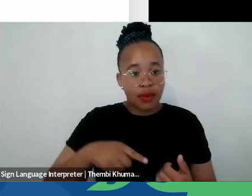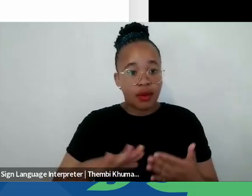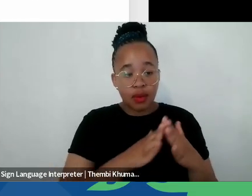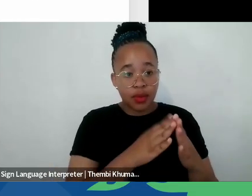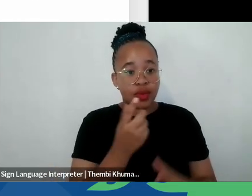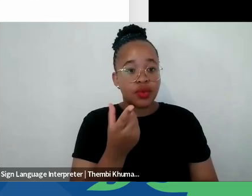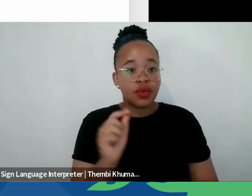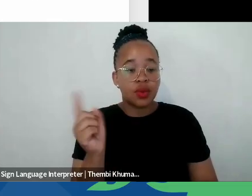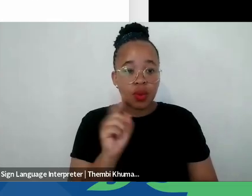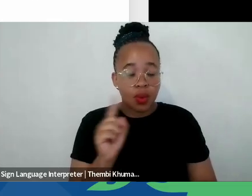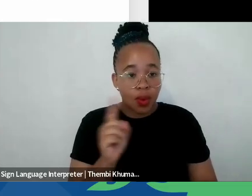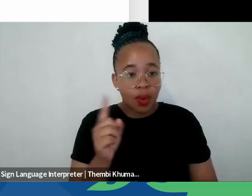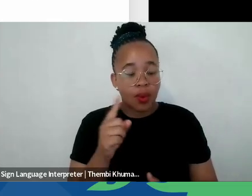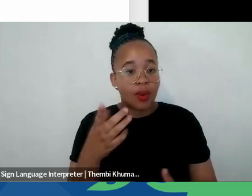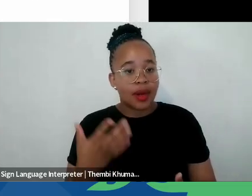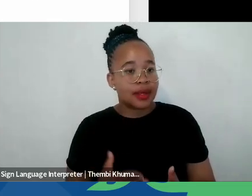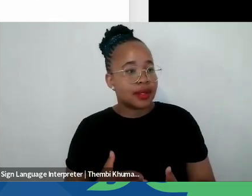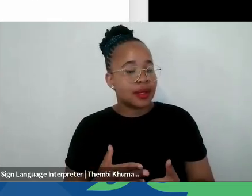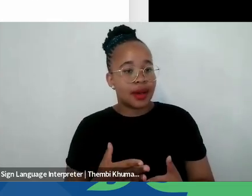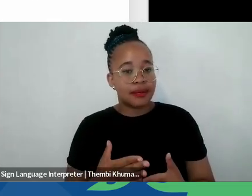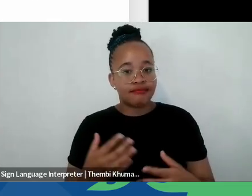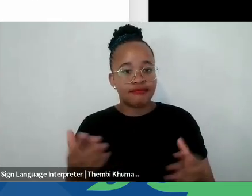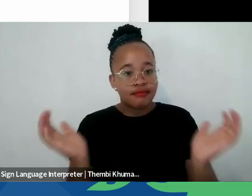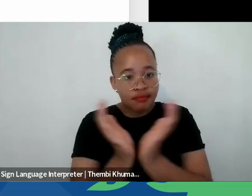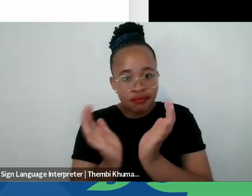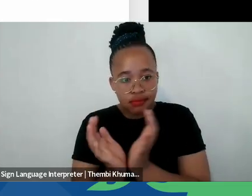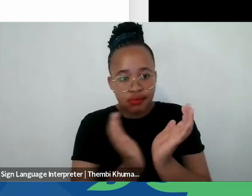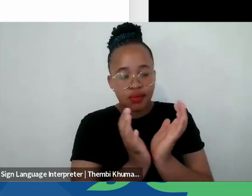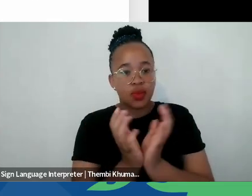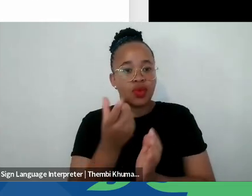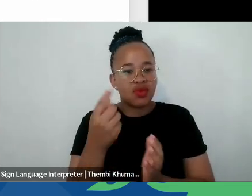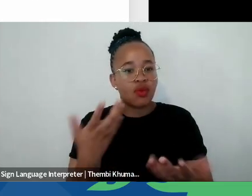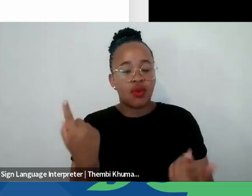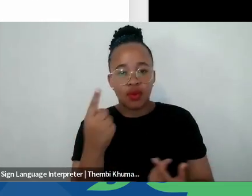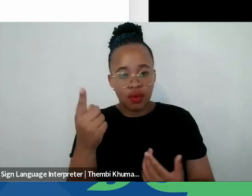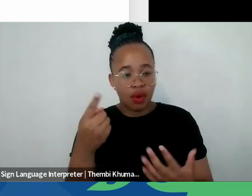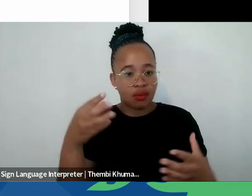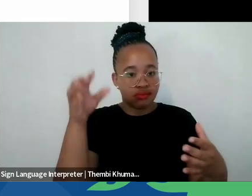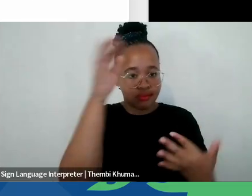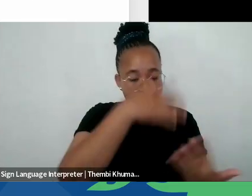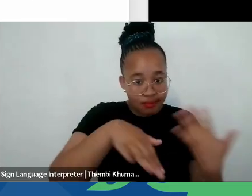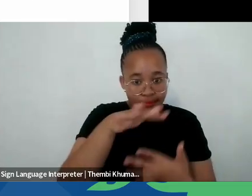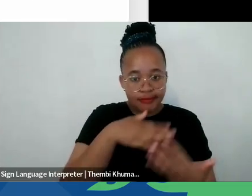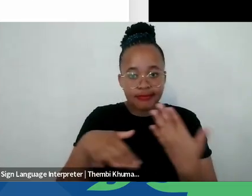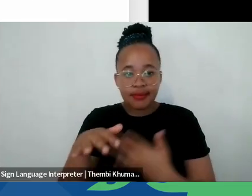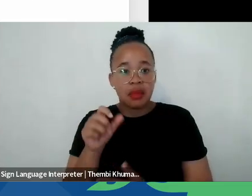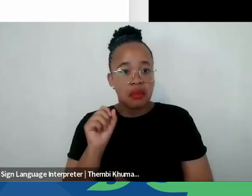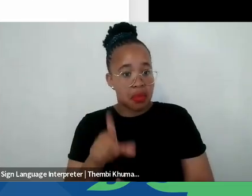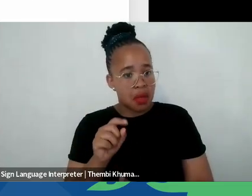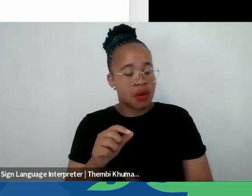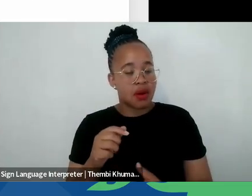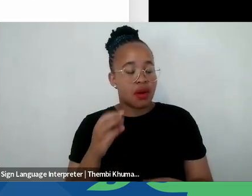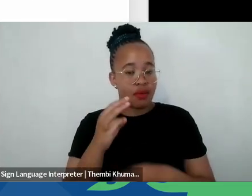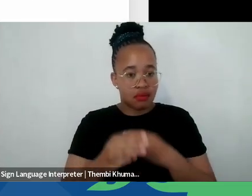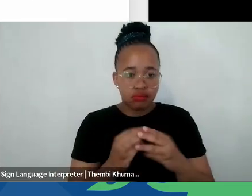skills workshop, leisure activities, and gatekeeper engagement. This works quite well.